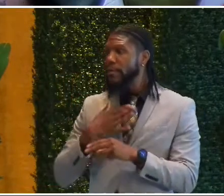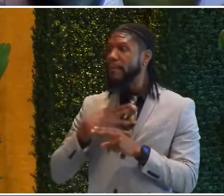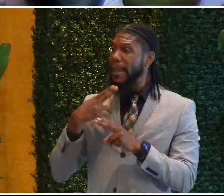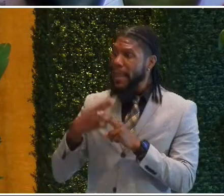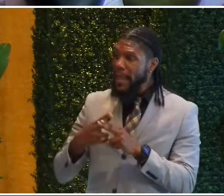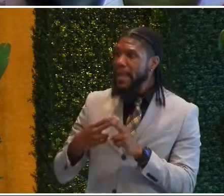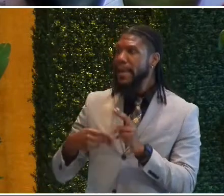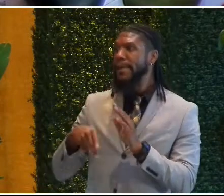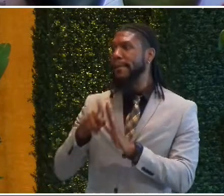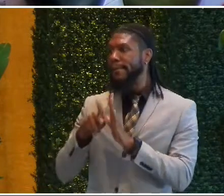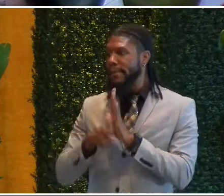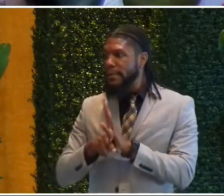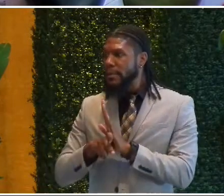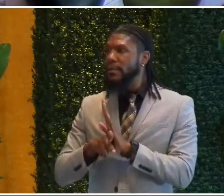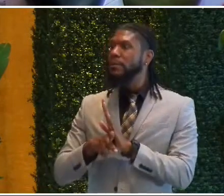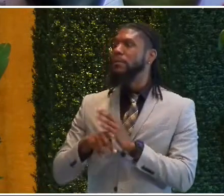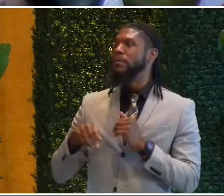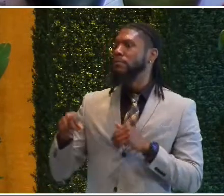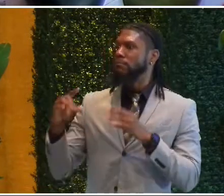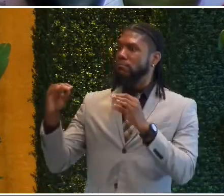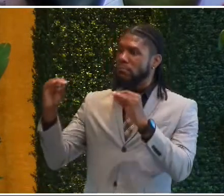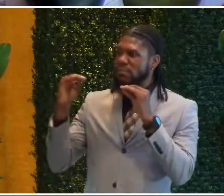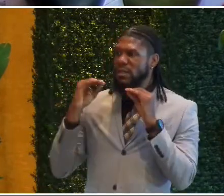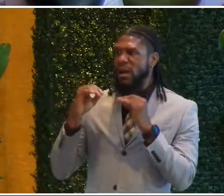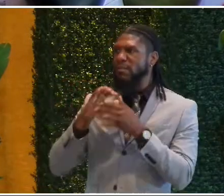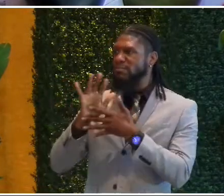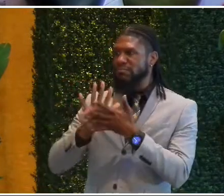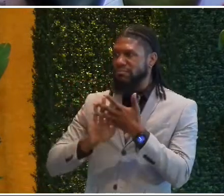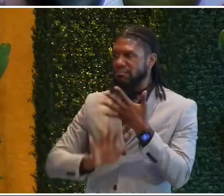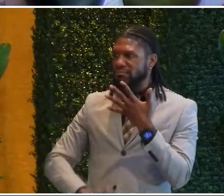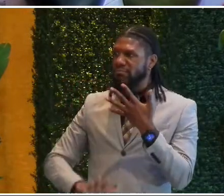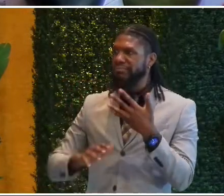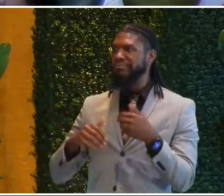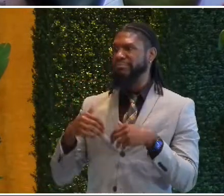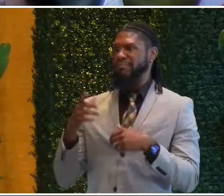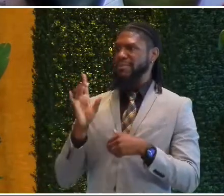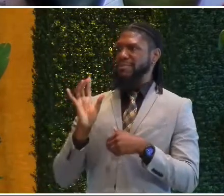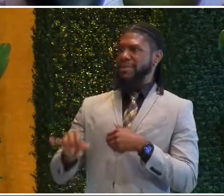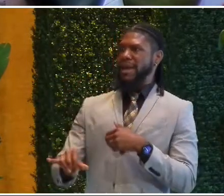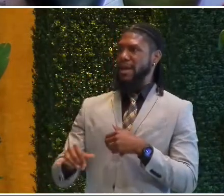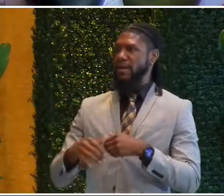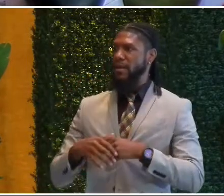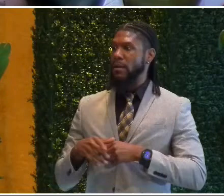times tables. Policy, numbers runners can teach you math.